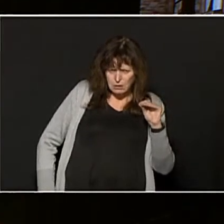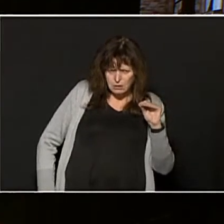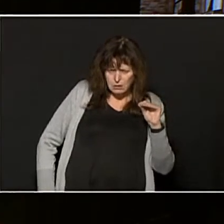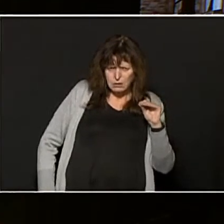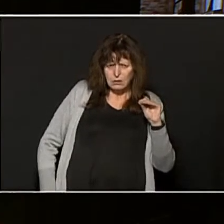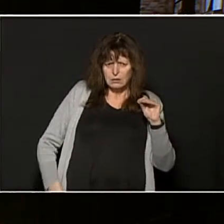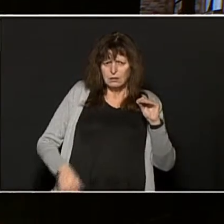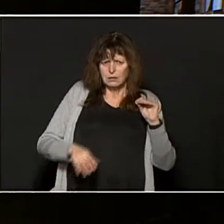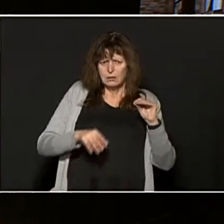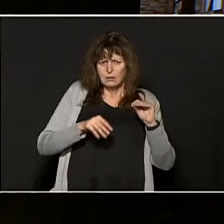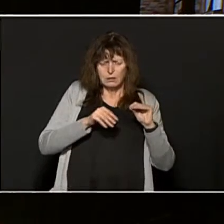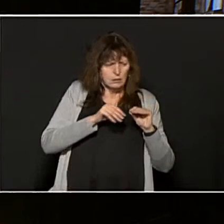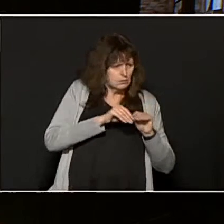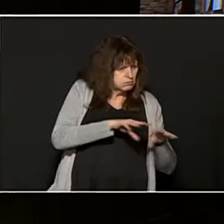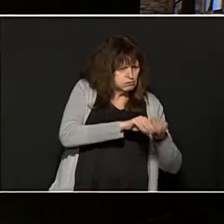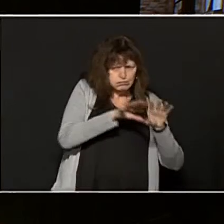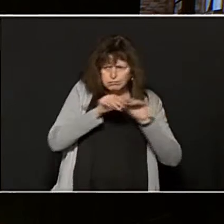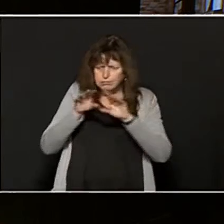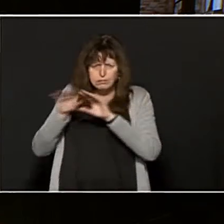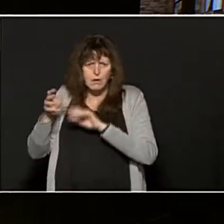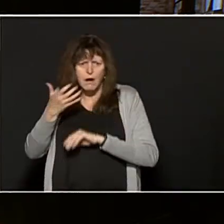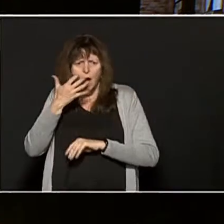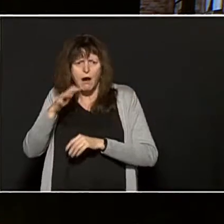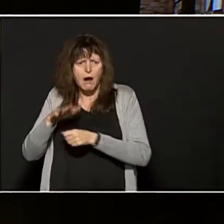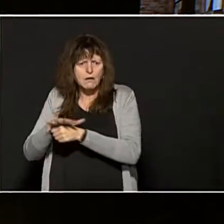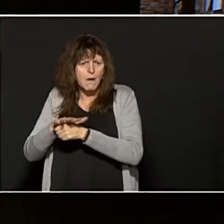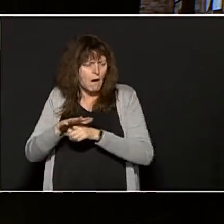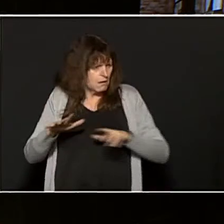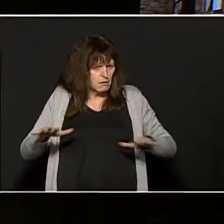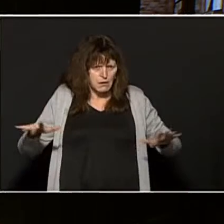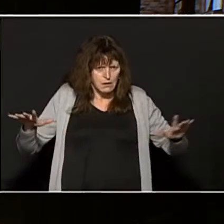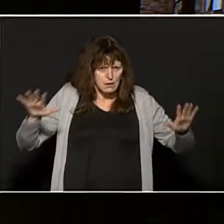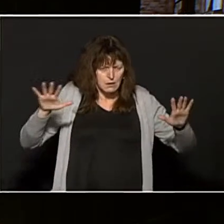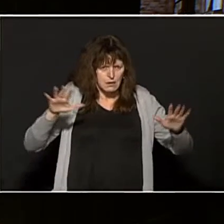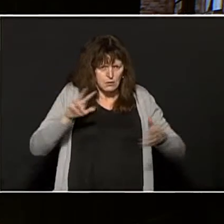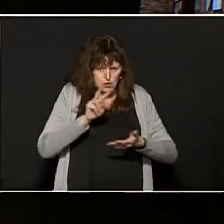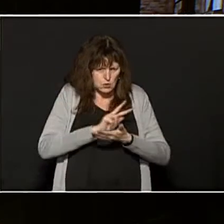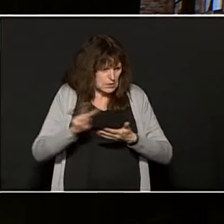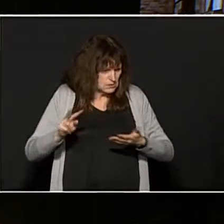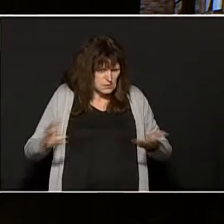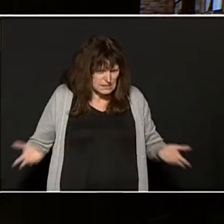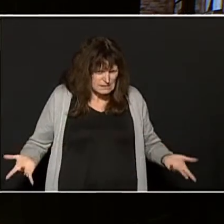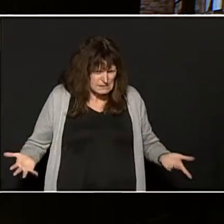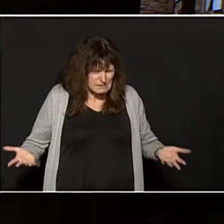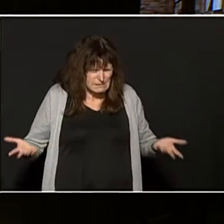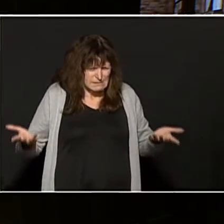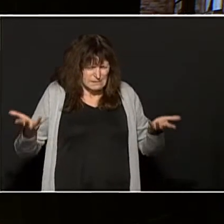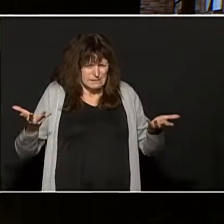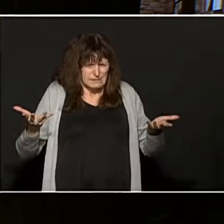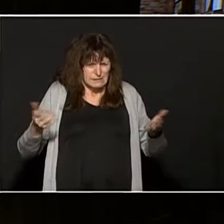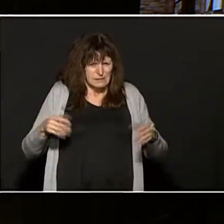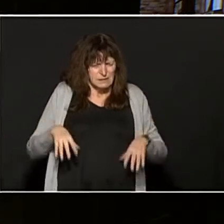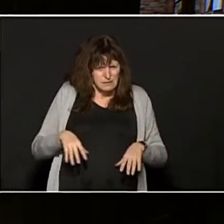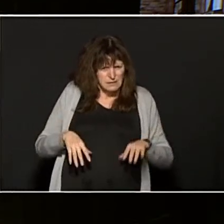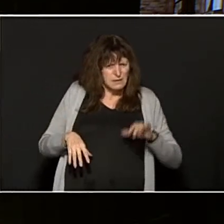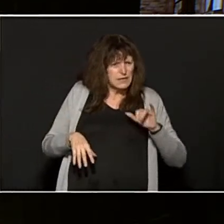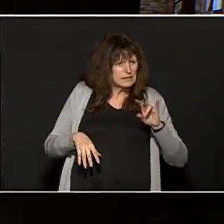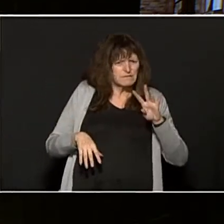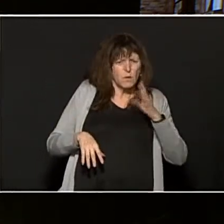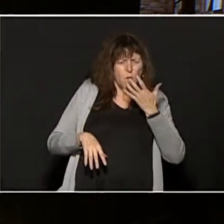what the science table wants to do? And should it be reduced to those 74 hotspots that have been talked about as being